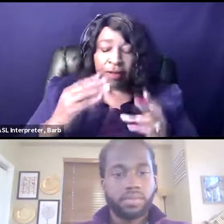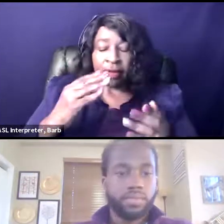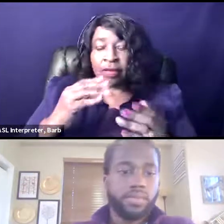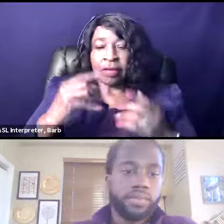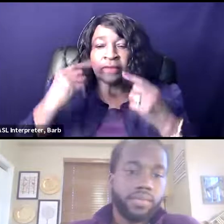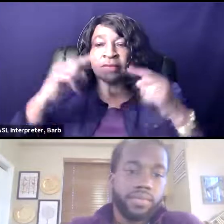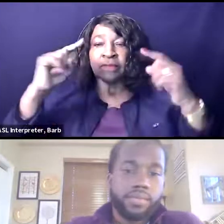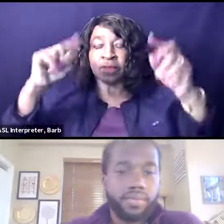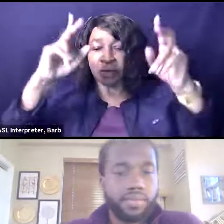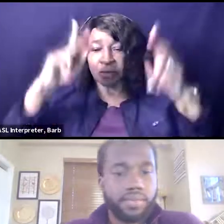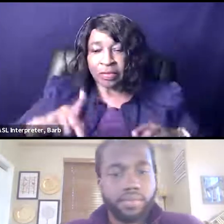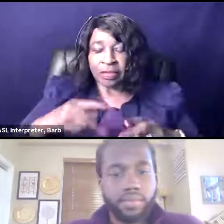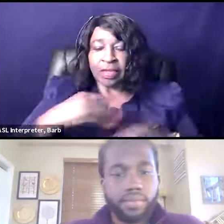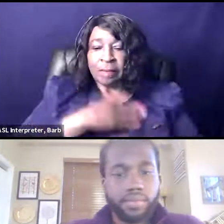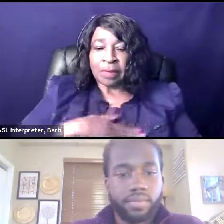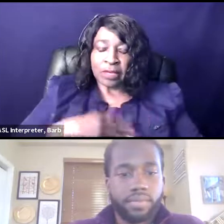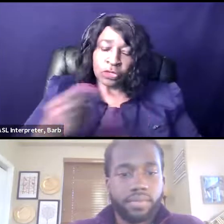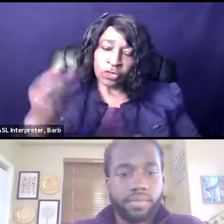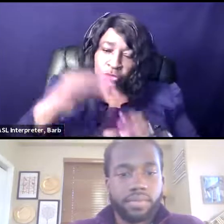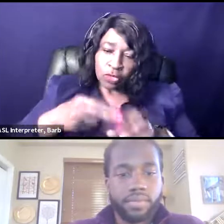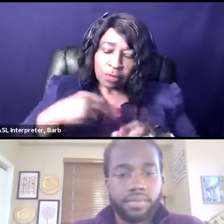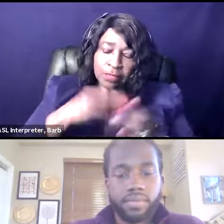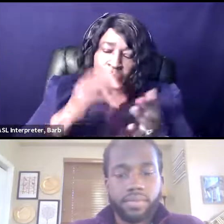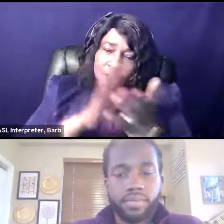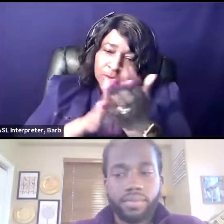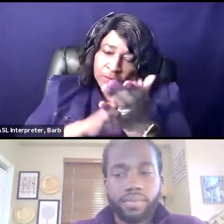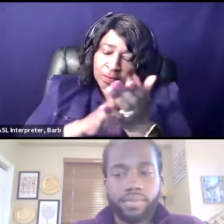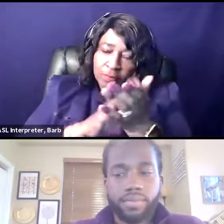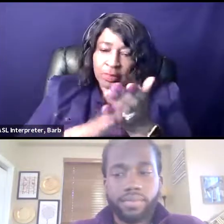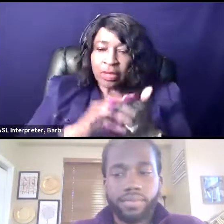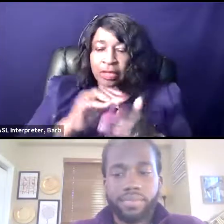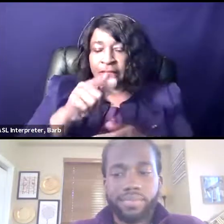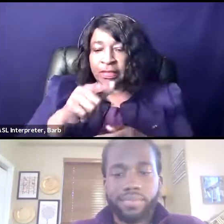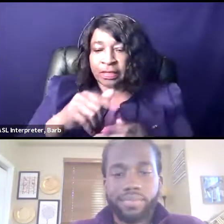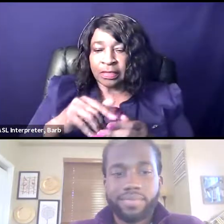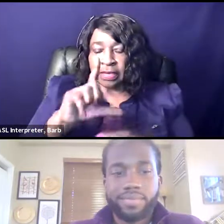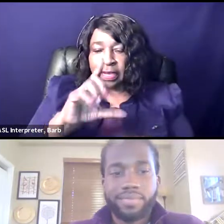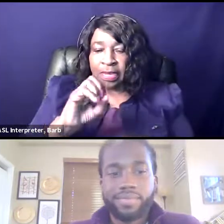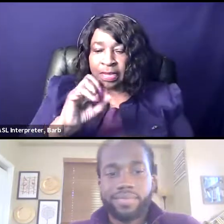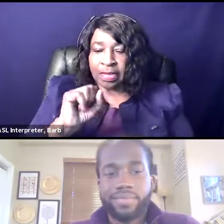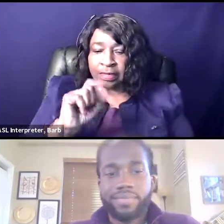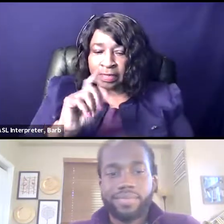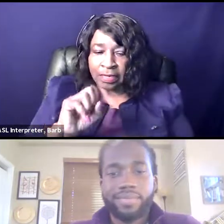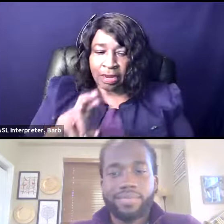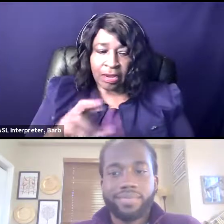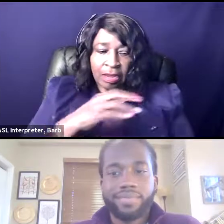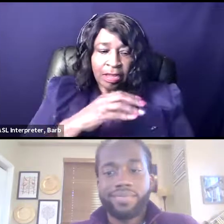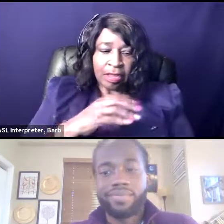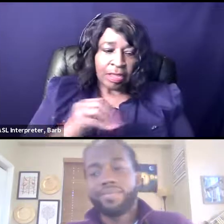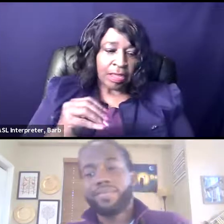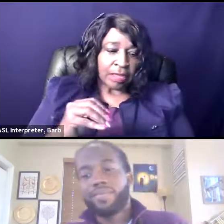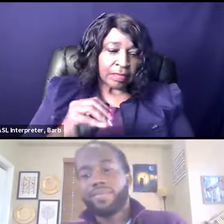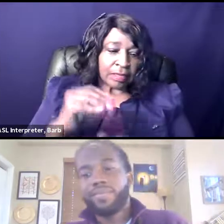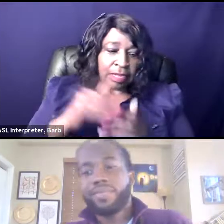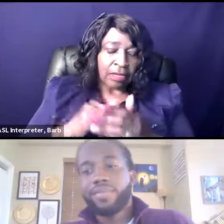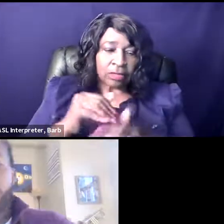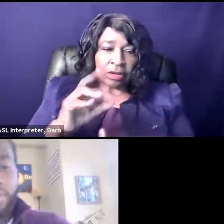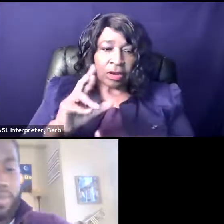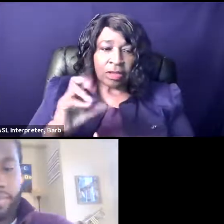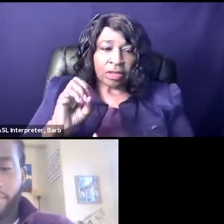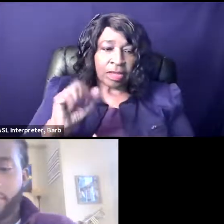me in enthusiastically welcoming Lester and Dr. Reames. I'm going to turn the conversation over to them.